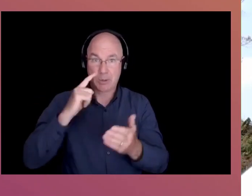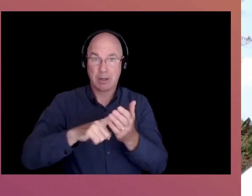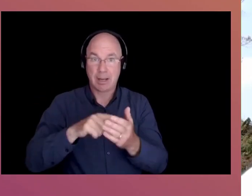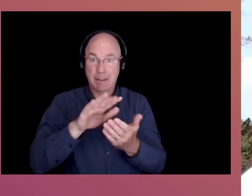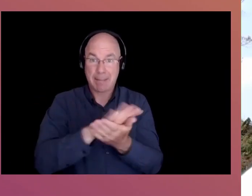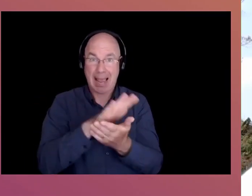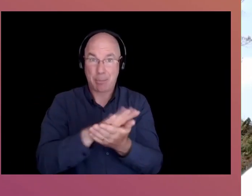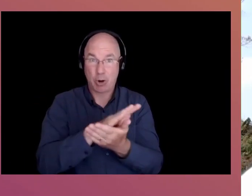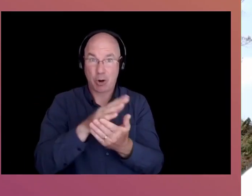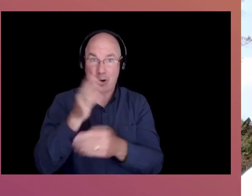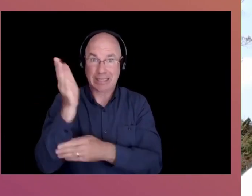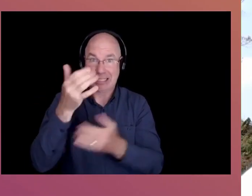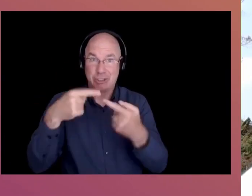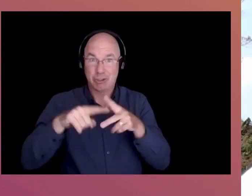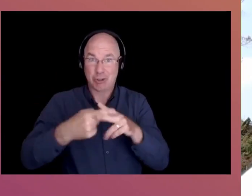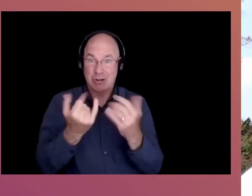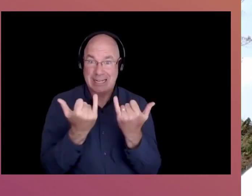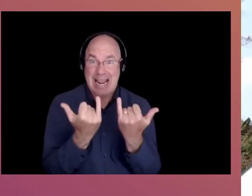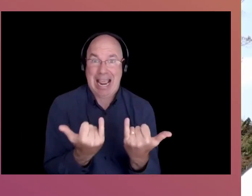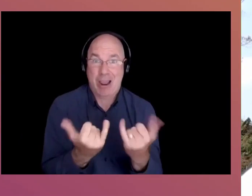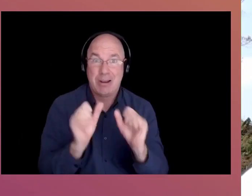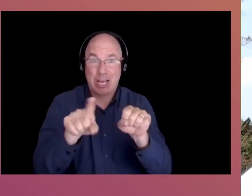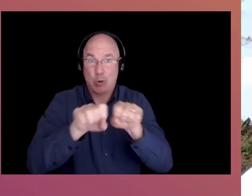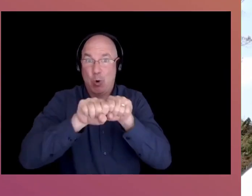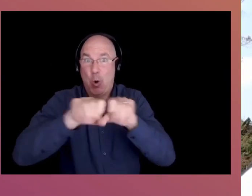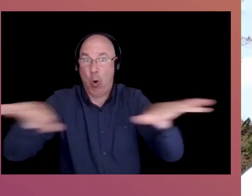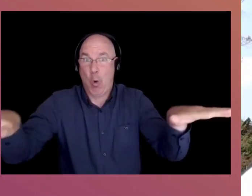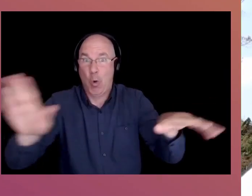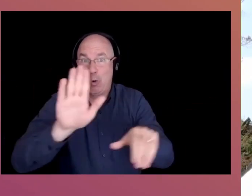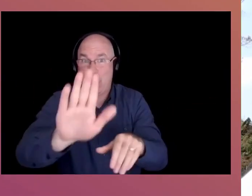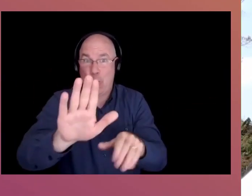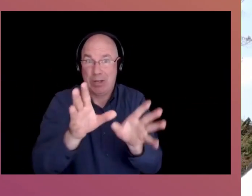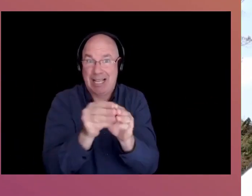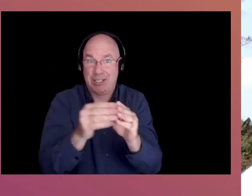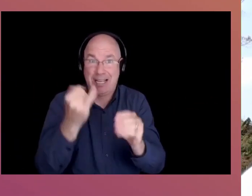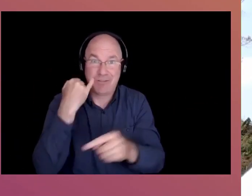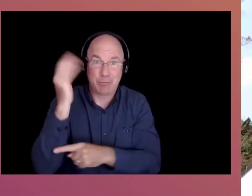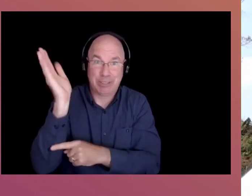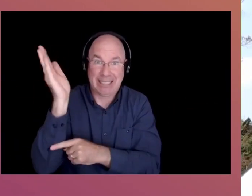now, and please go to your session if you are presenting.